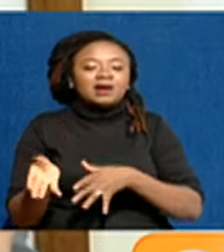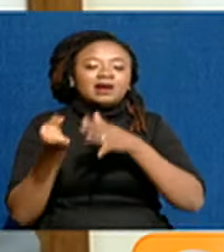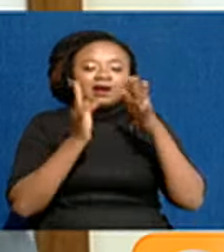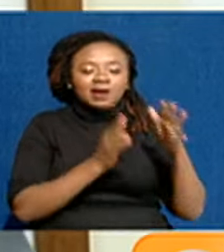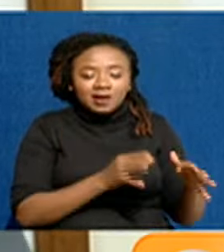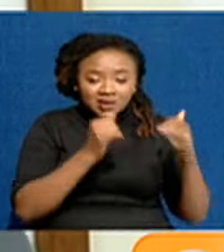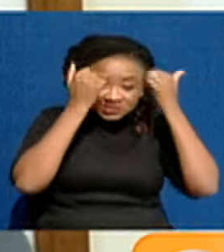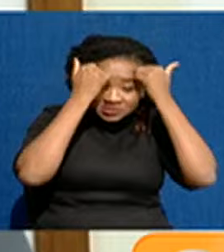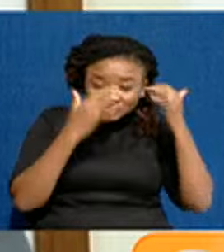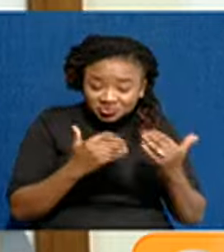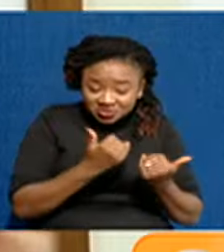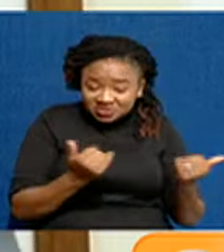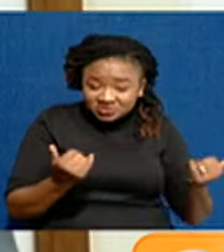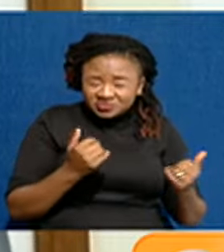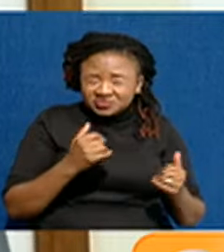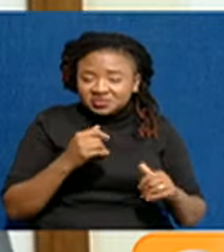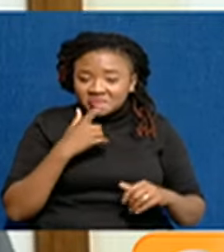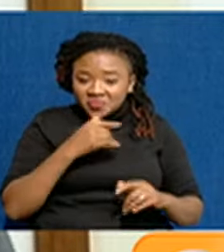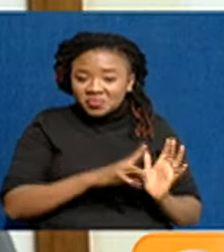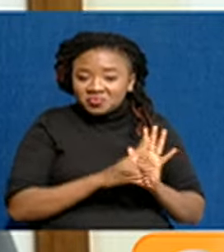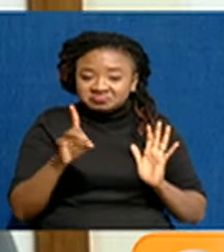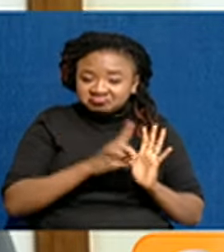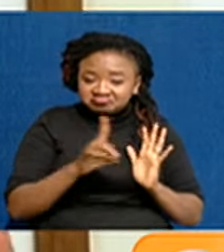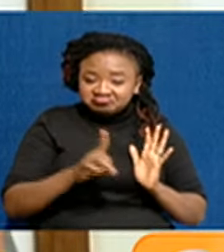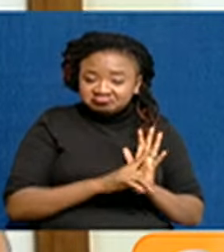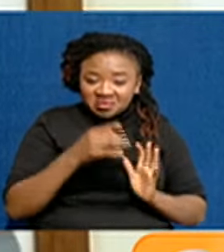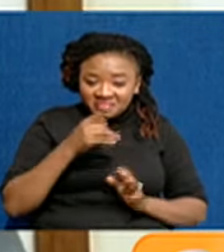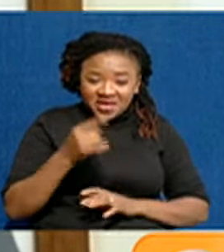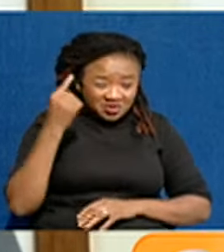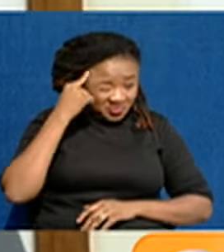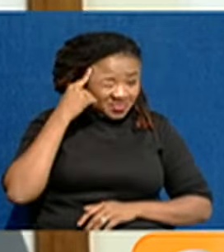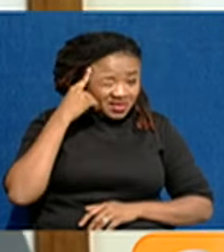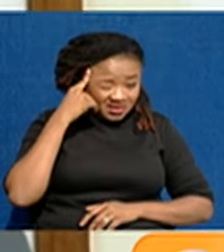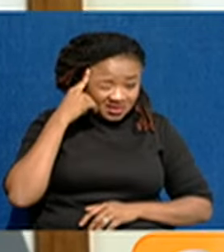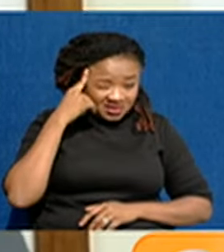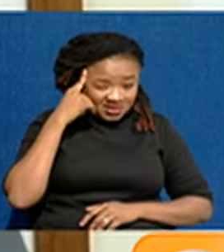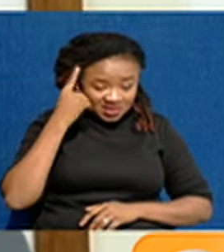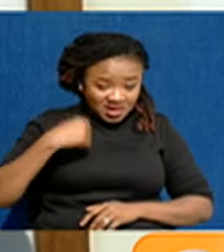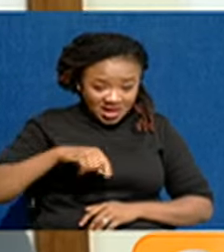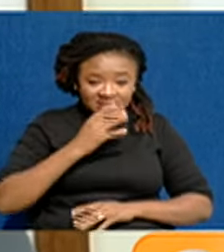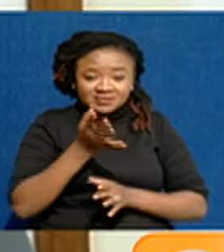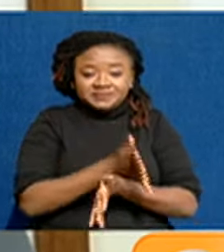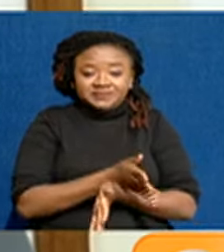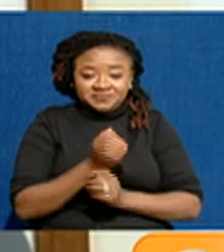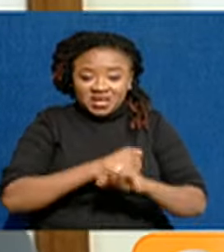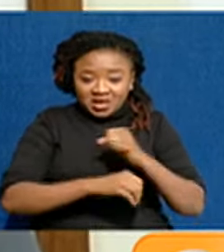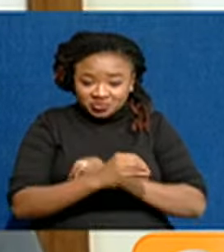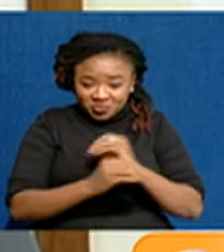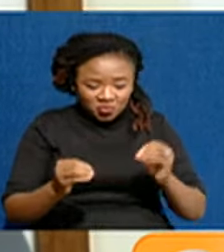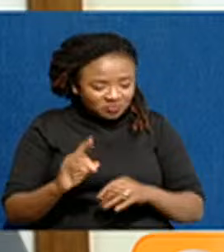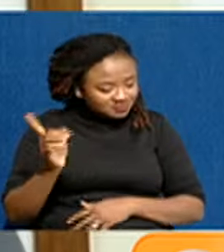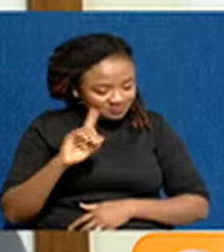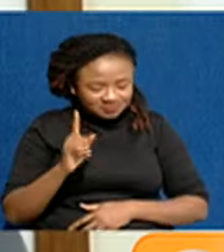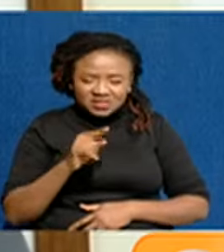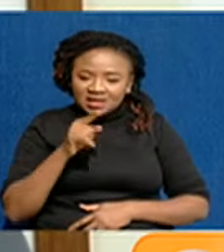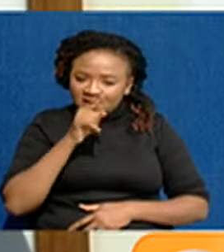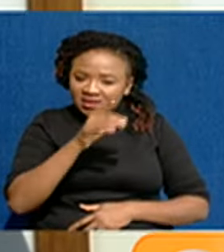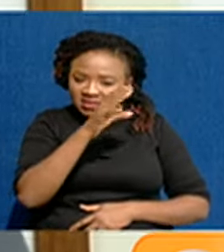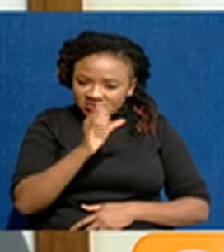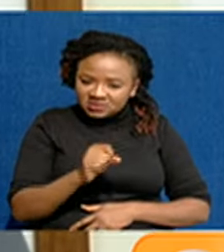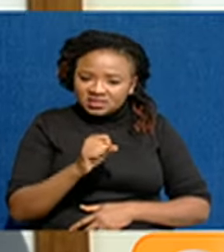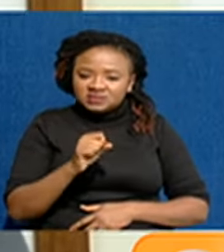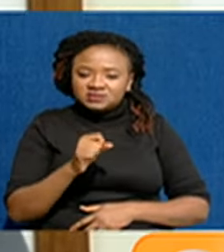moving across waters, and you know children are more vulnerable. Do you want to say that we don't just take any action? So it is very responsible what CS